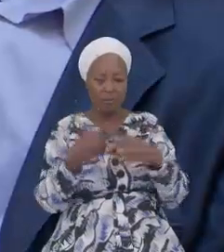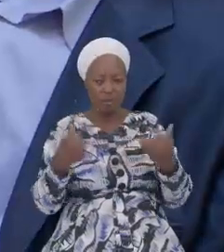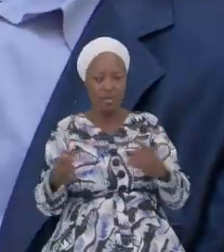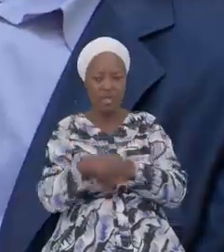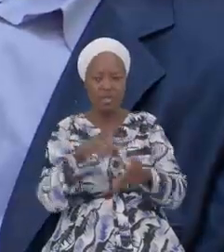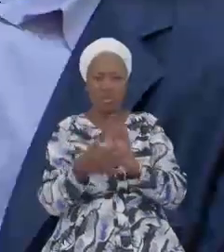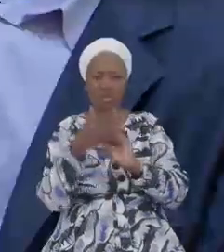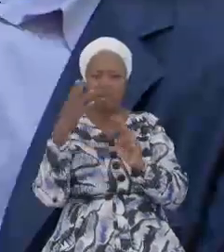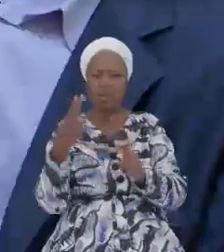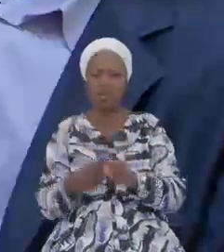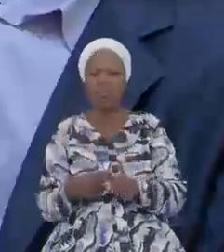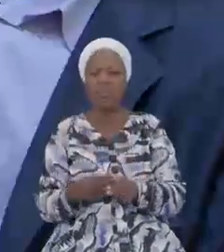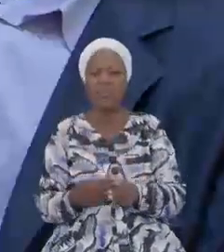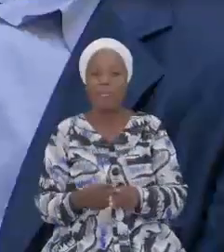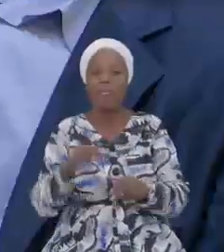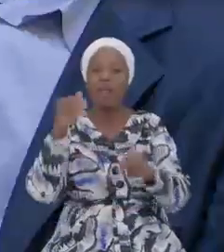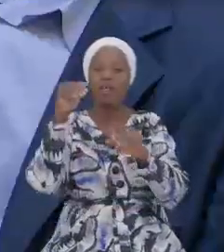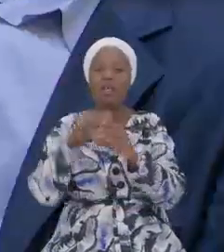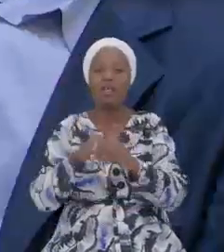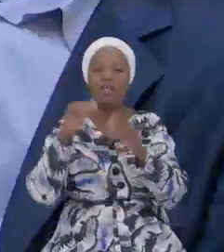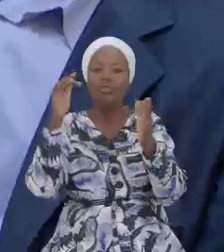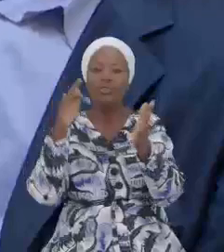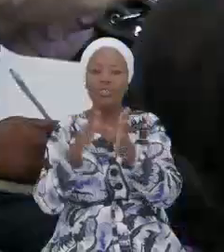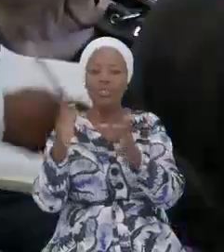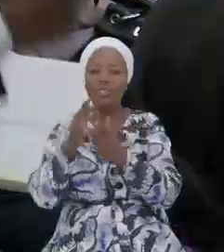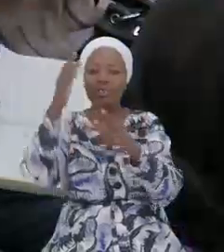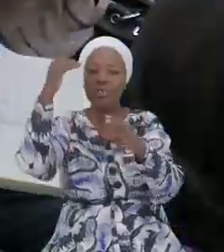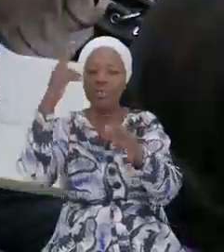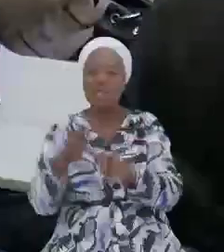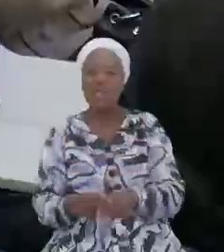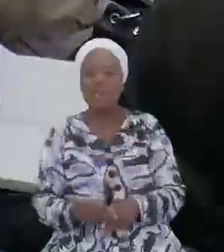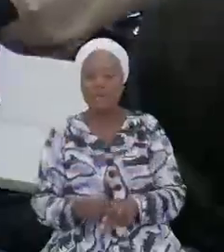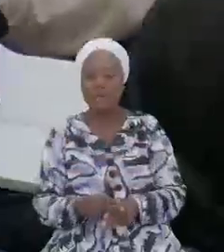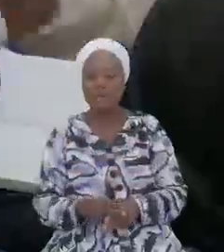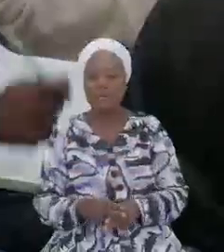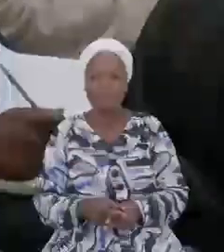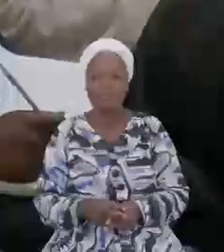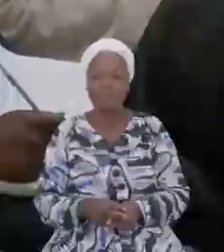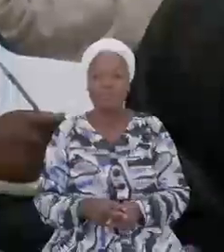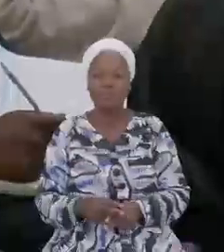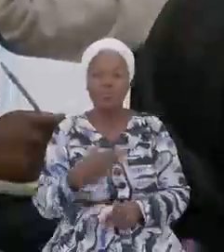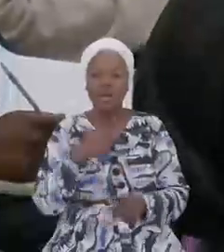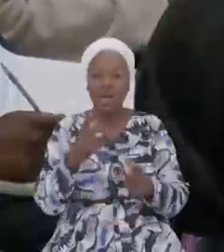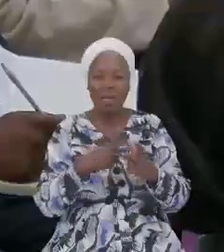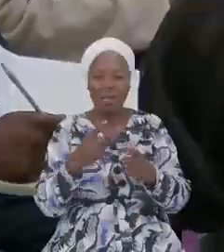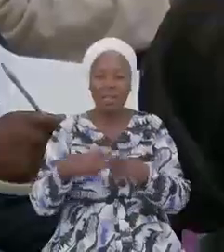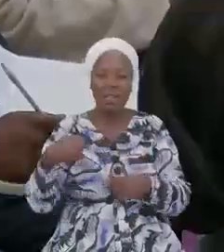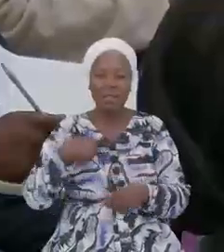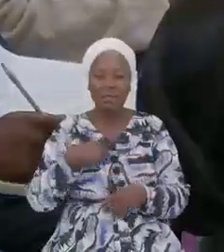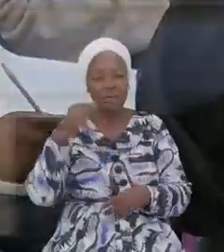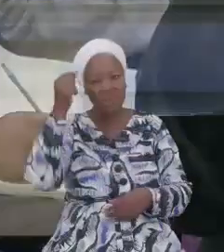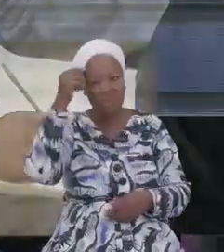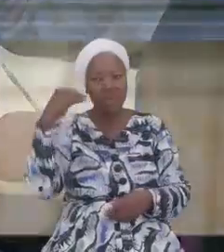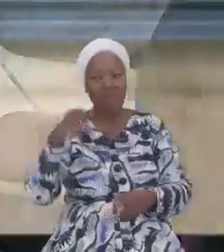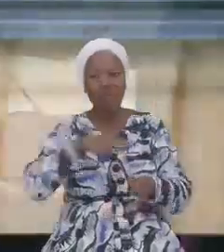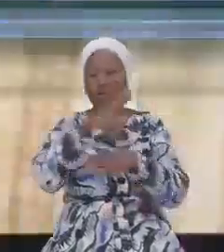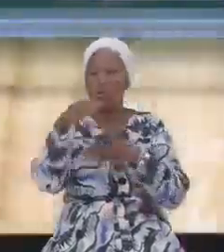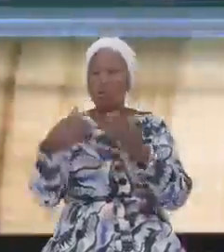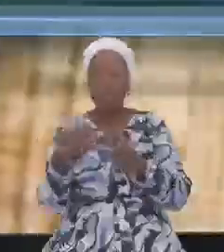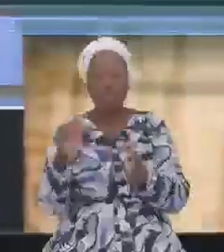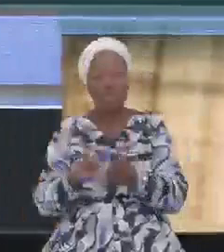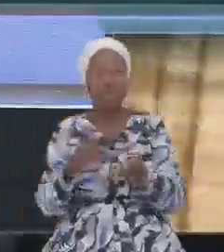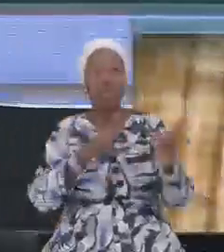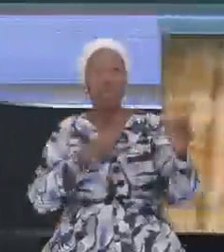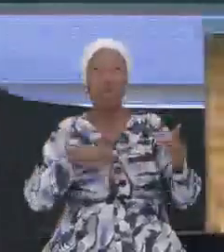name. In Jesus' name. And then we think of all the things the Lord himself